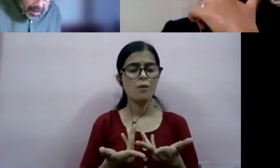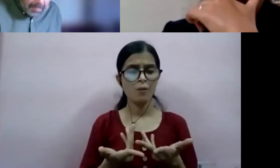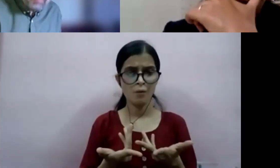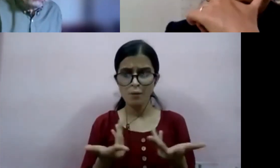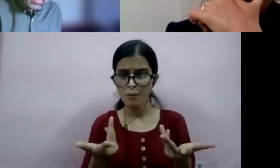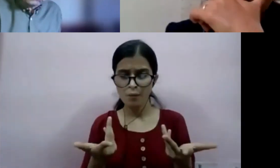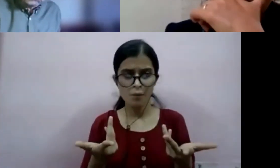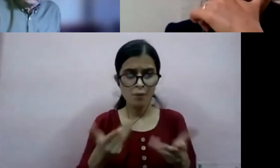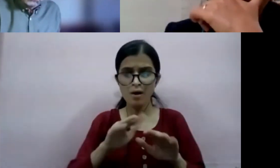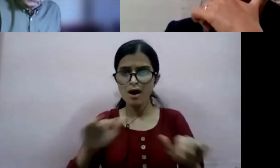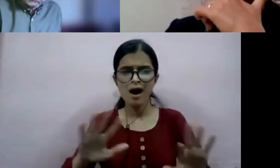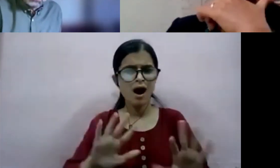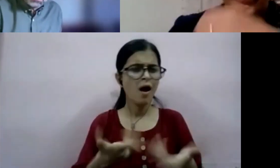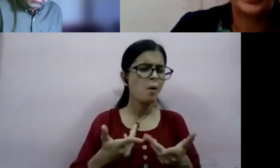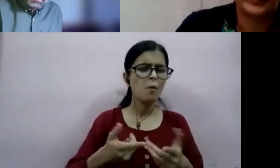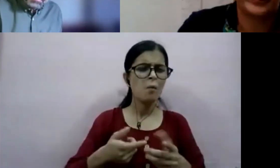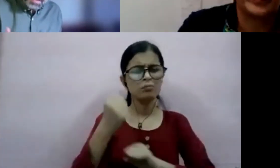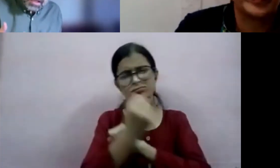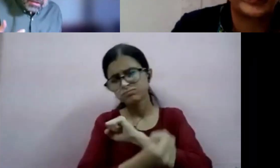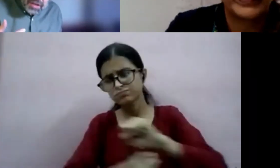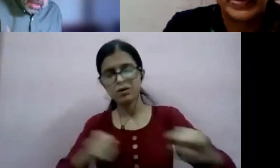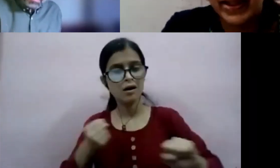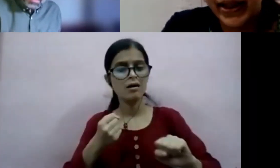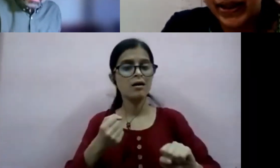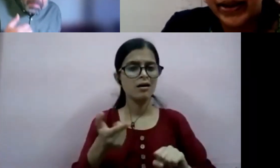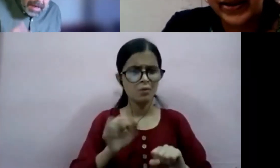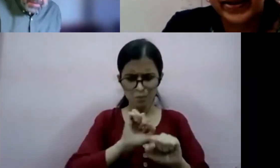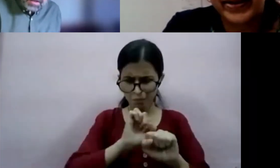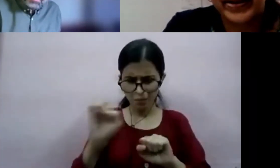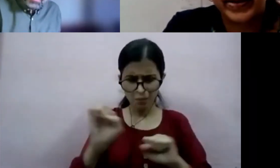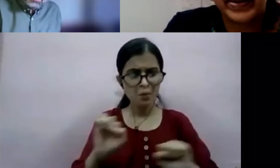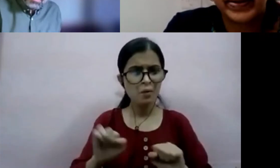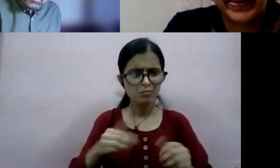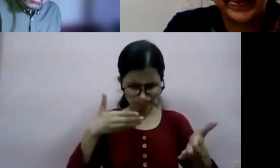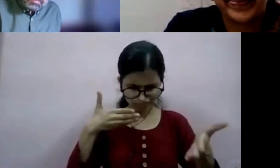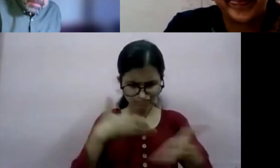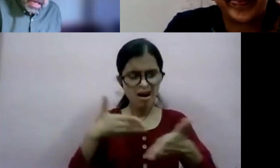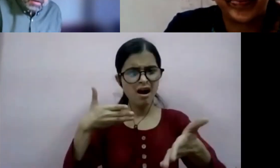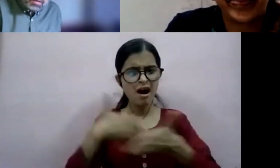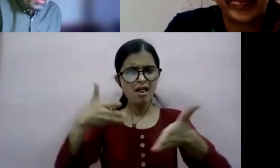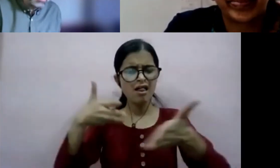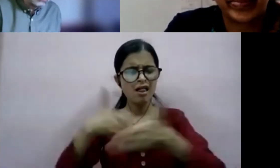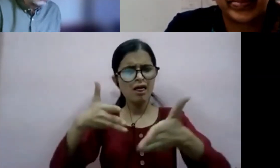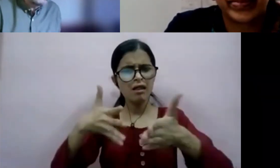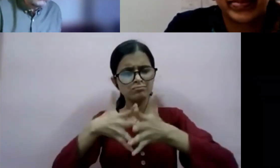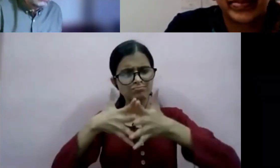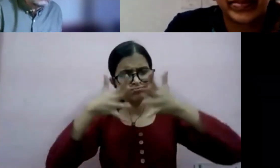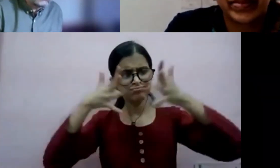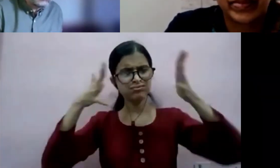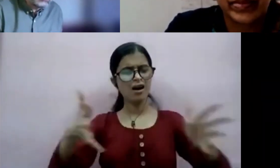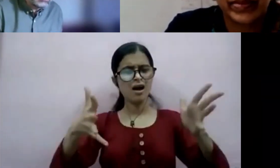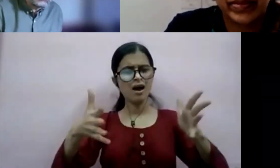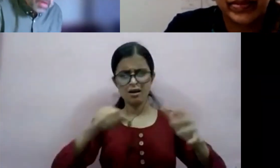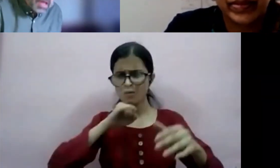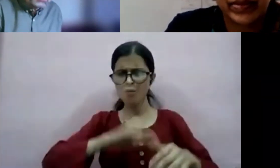profound in the psycho-emotional barriers to to being were with young